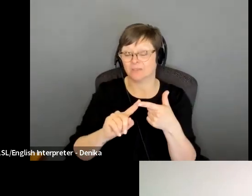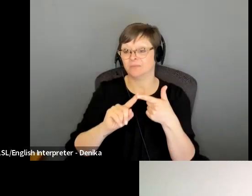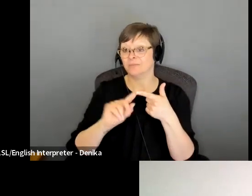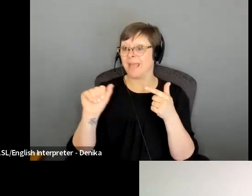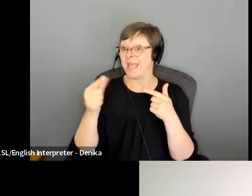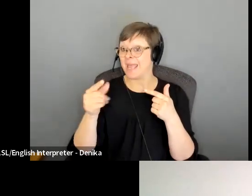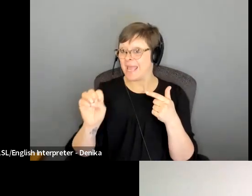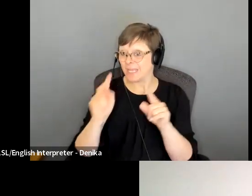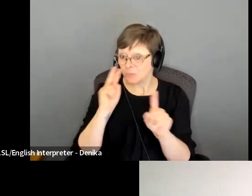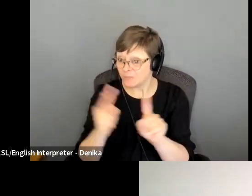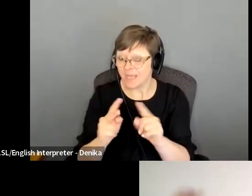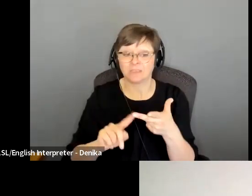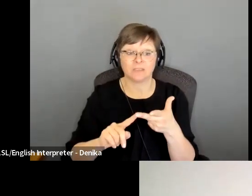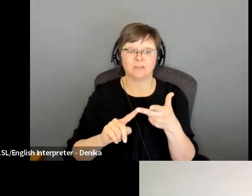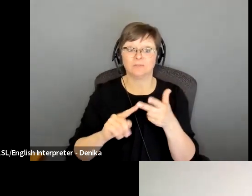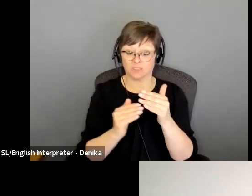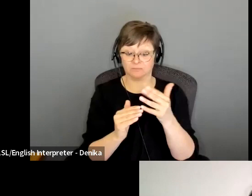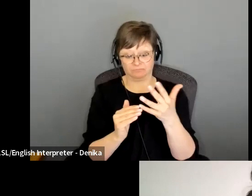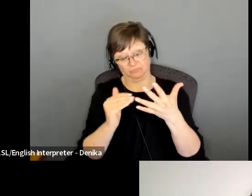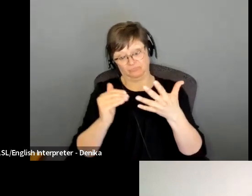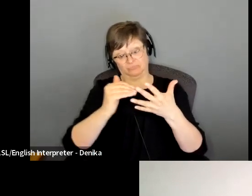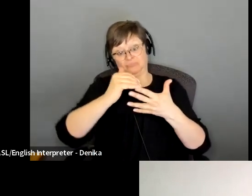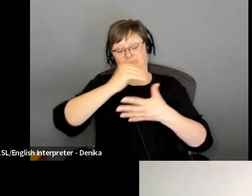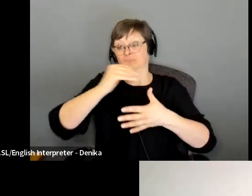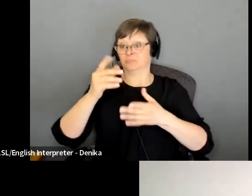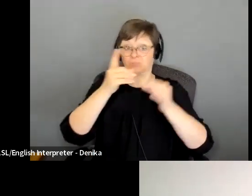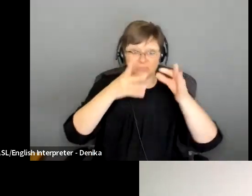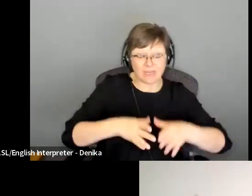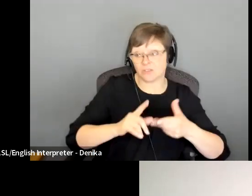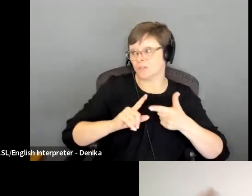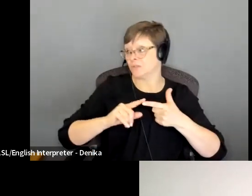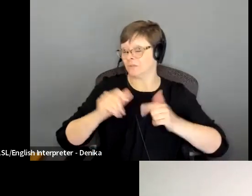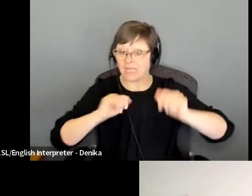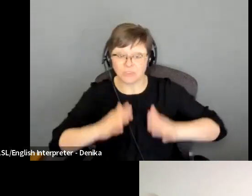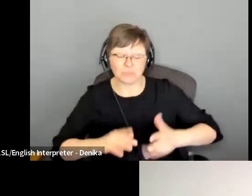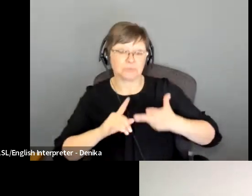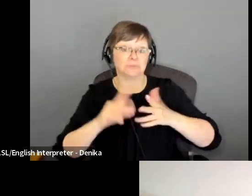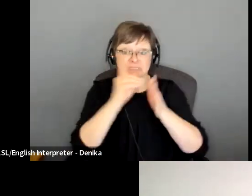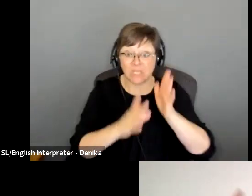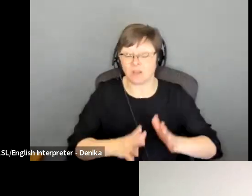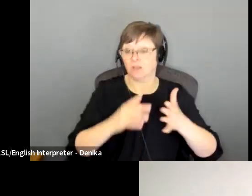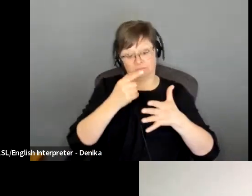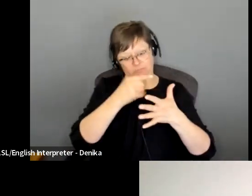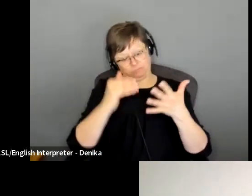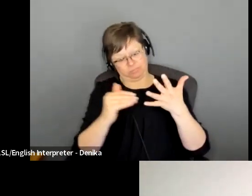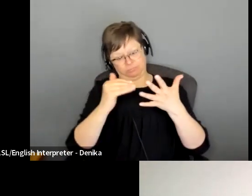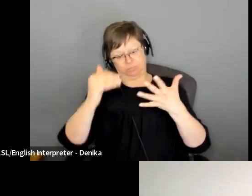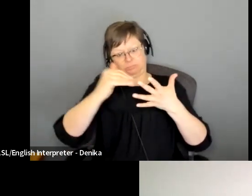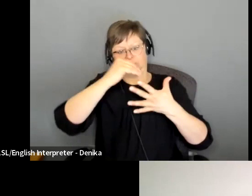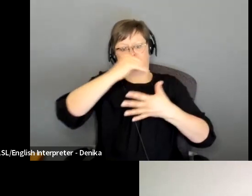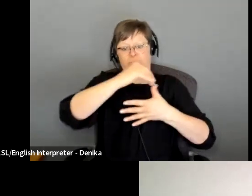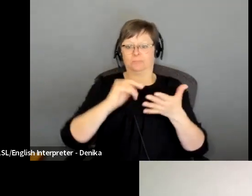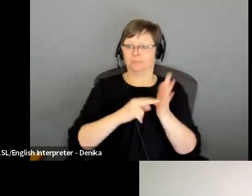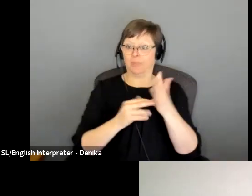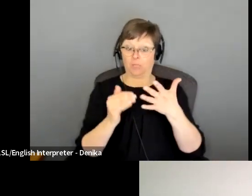even a position perspective, whether you're a director or an actor or a designer. There's even this notion of deferring to